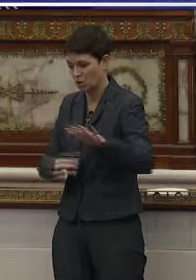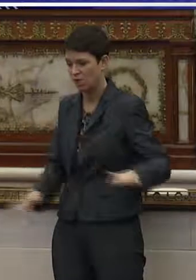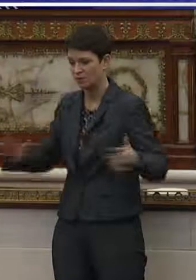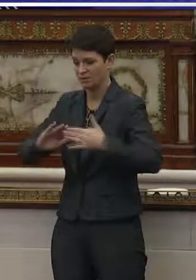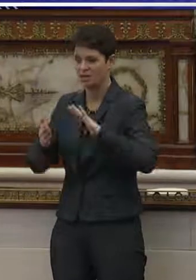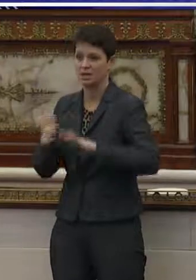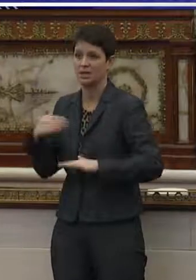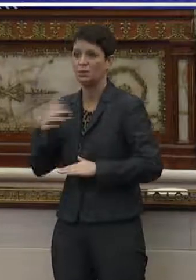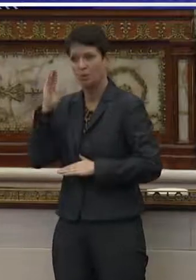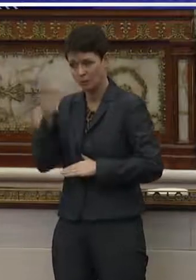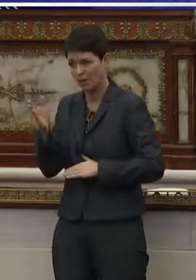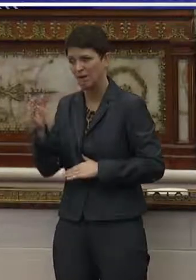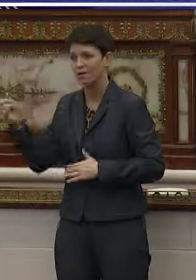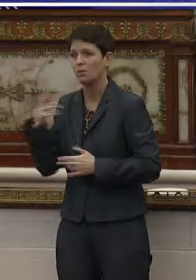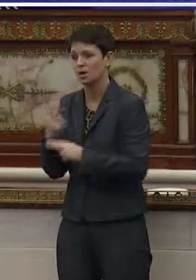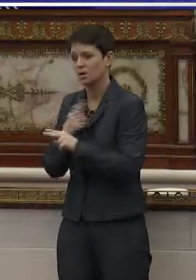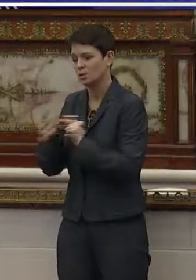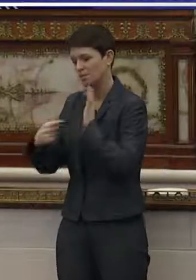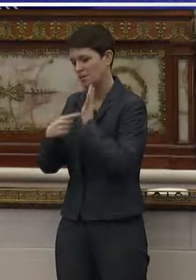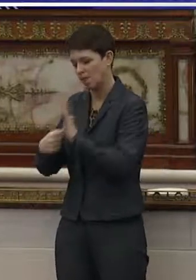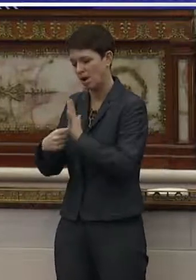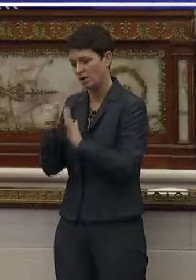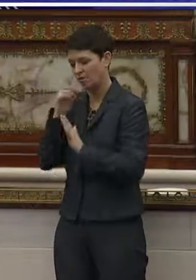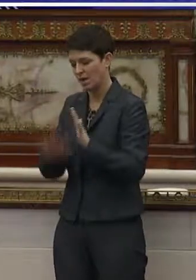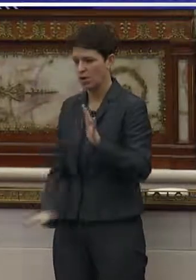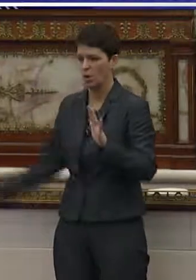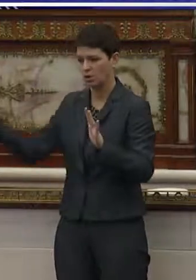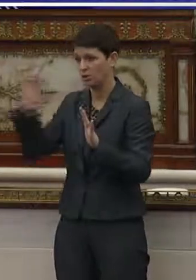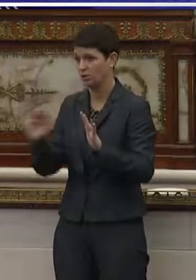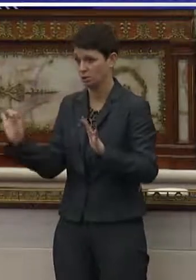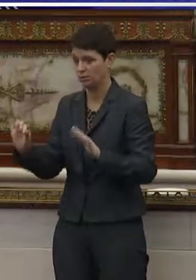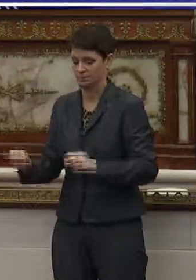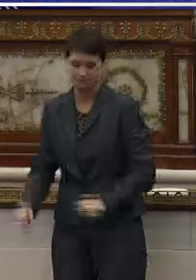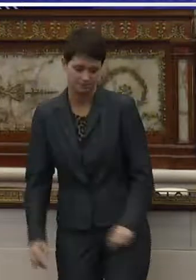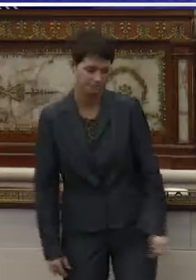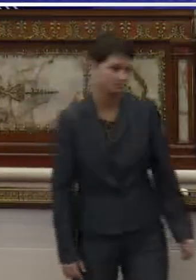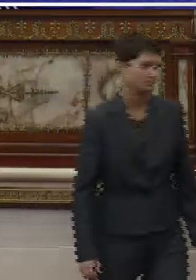city. And certainly they want to use this model to do this around the region as well.